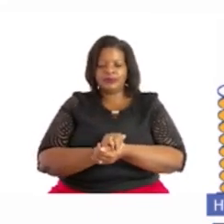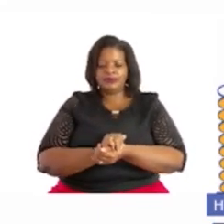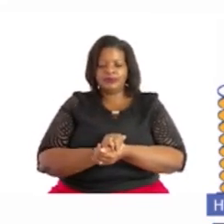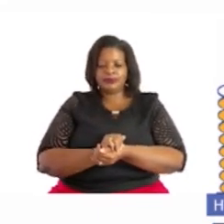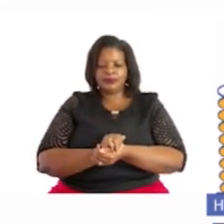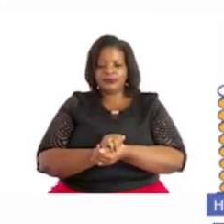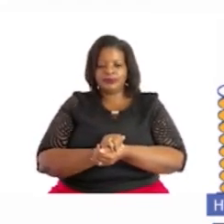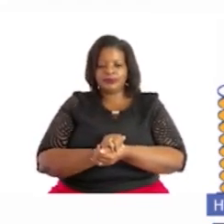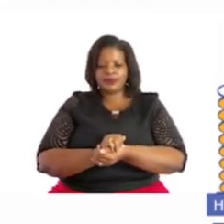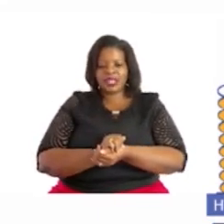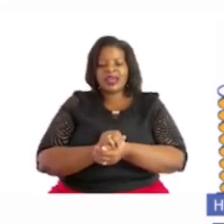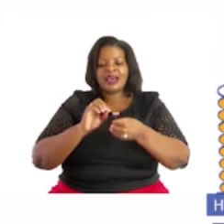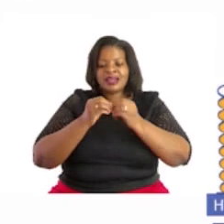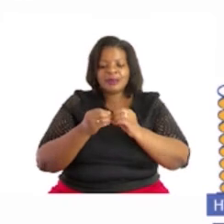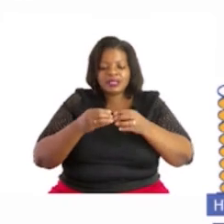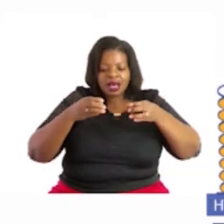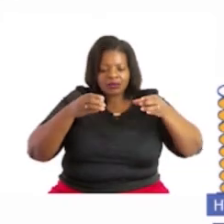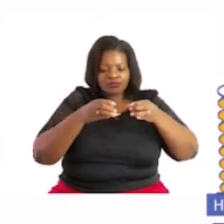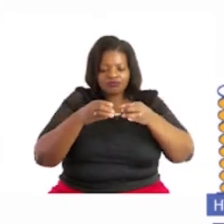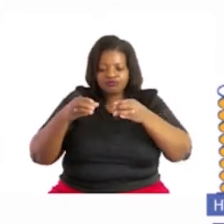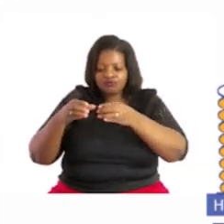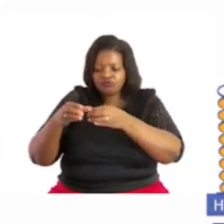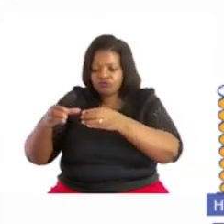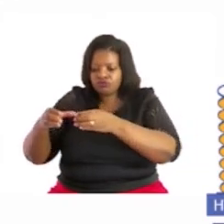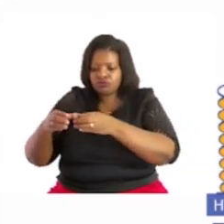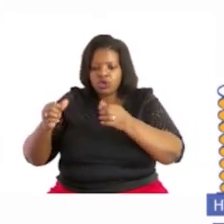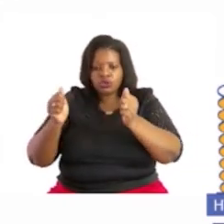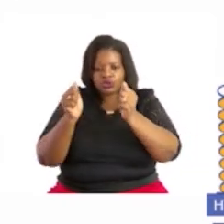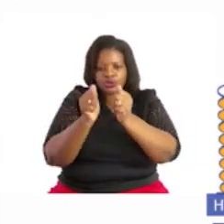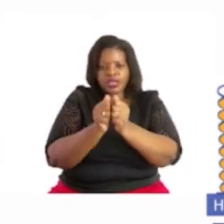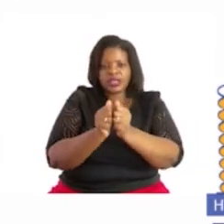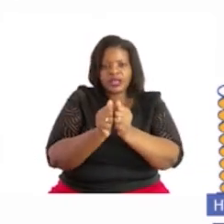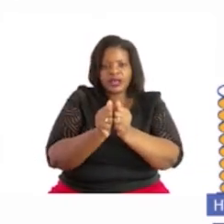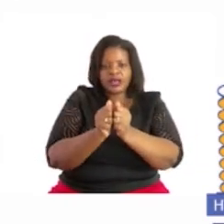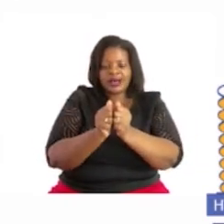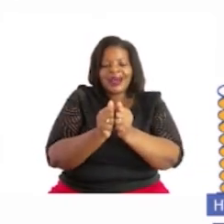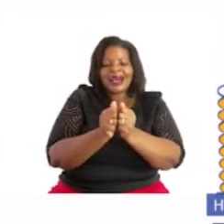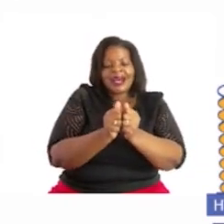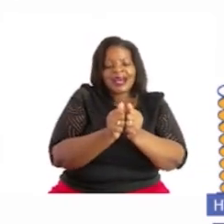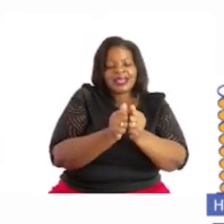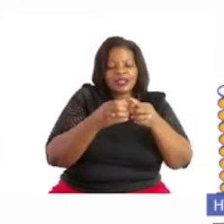Numbers are grouped together in groups of 3.